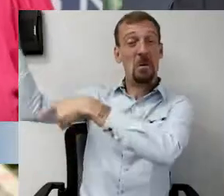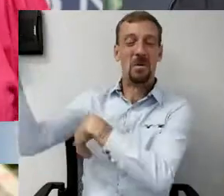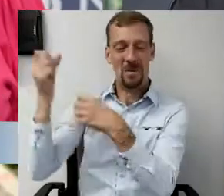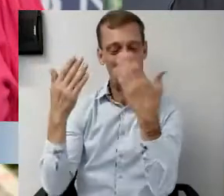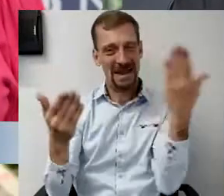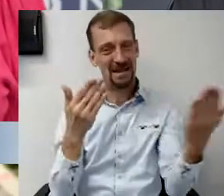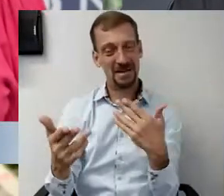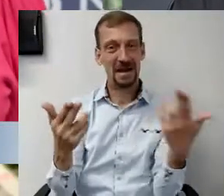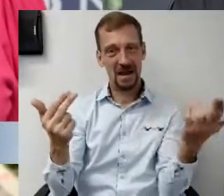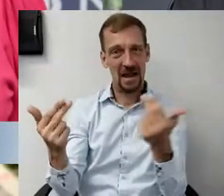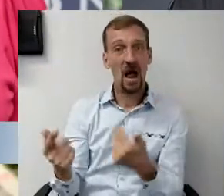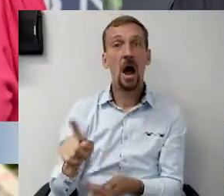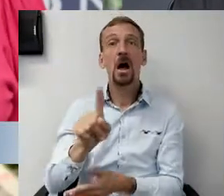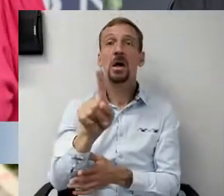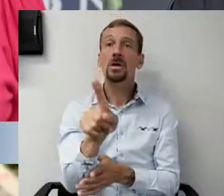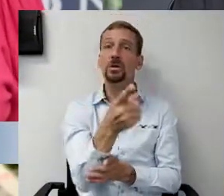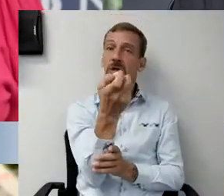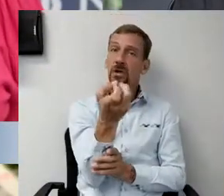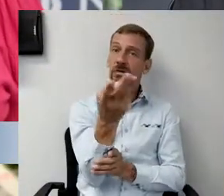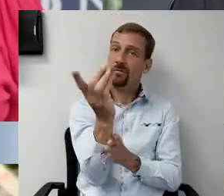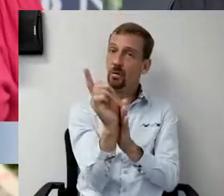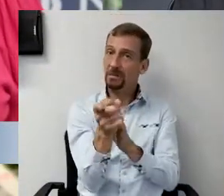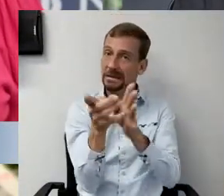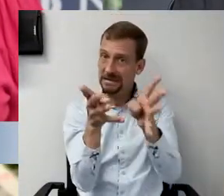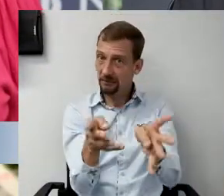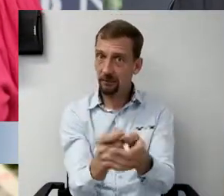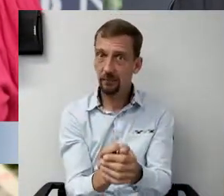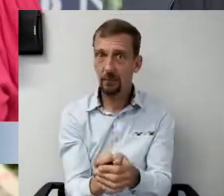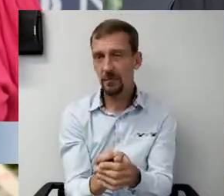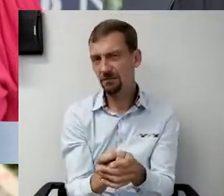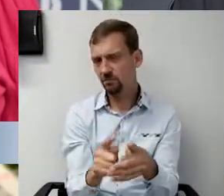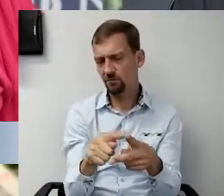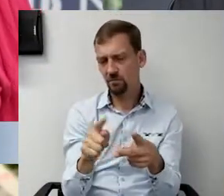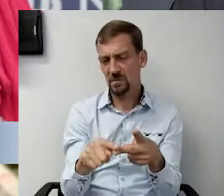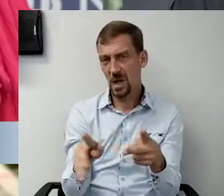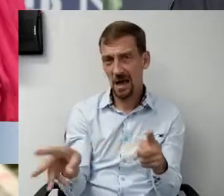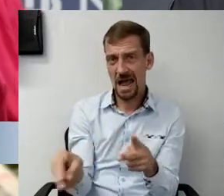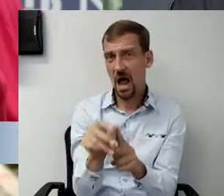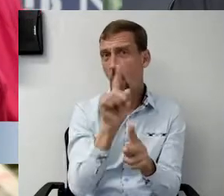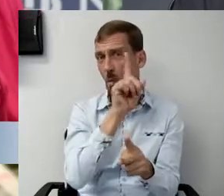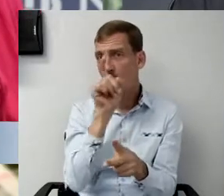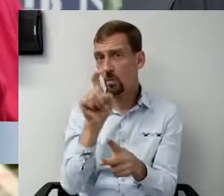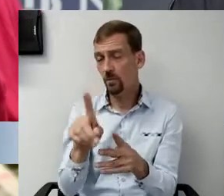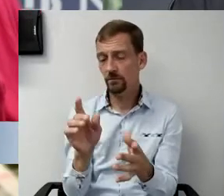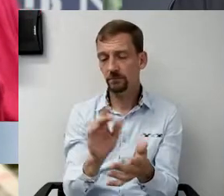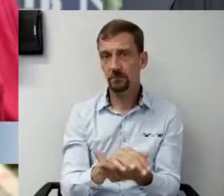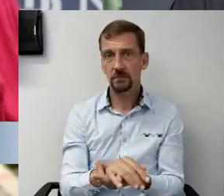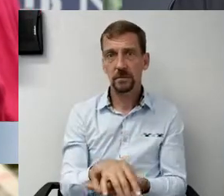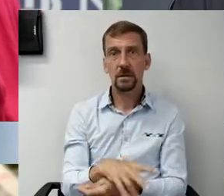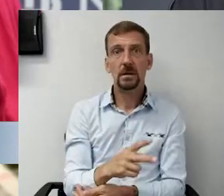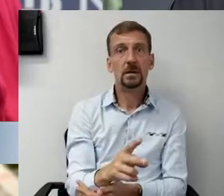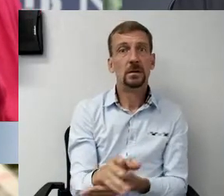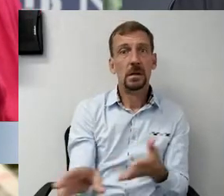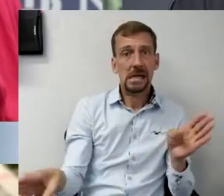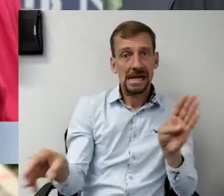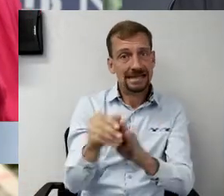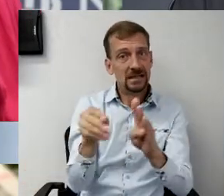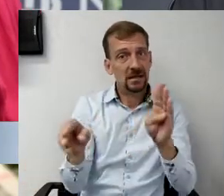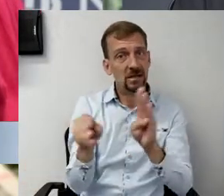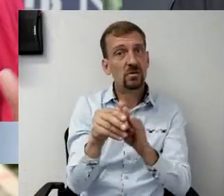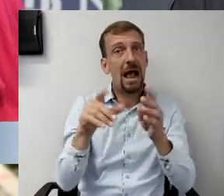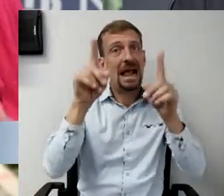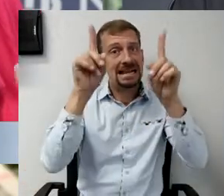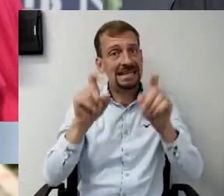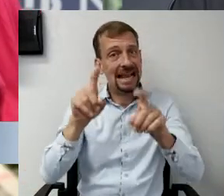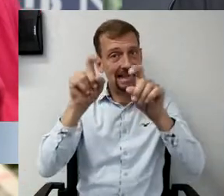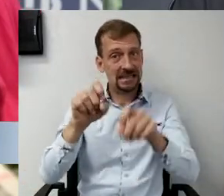Okay, so we have just a few minutes, so I have a couple of additional questions. So there's confusion about the additional testing sites that will be